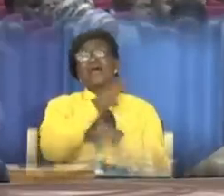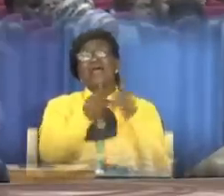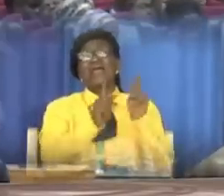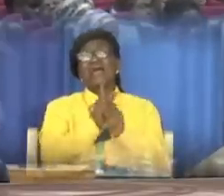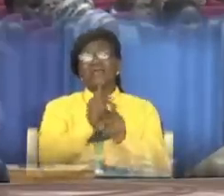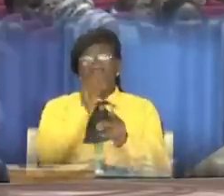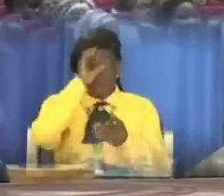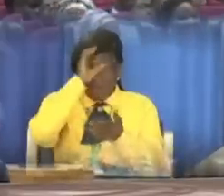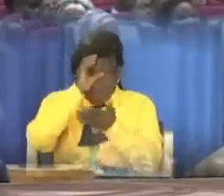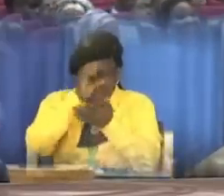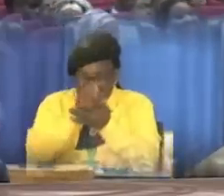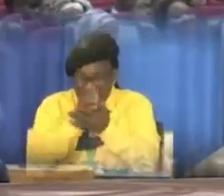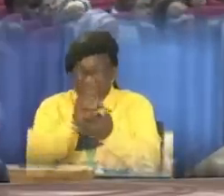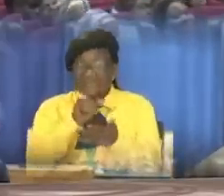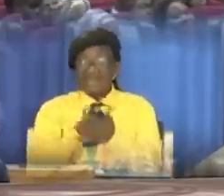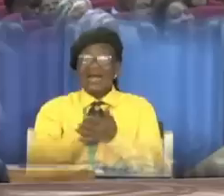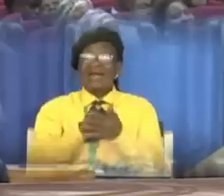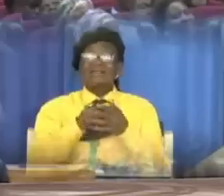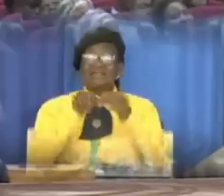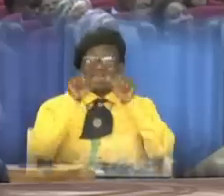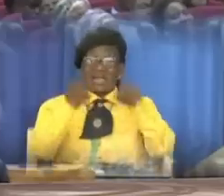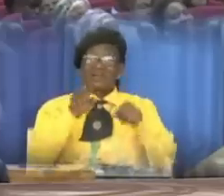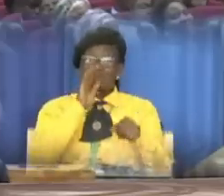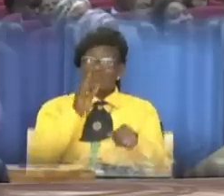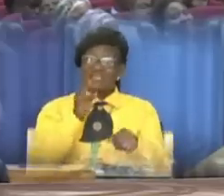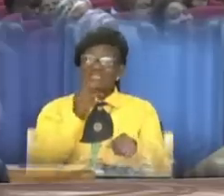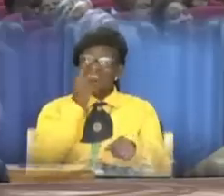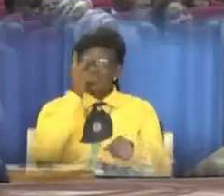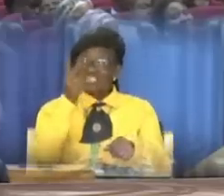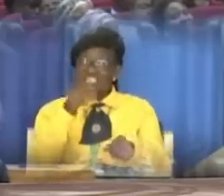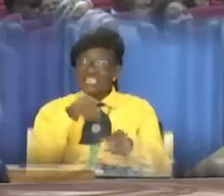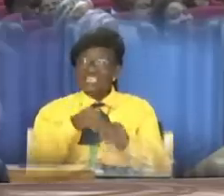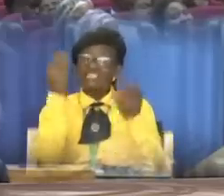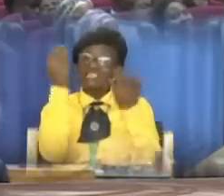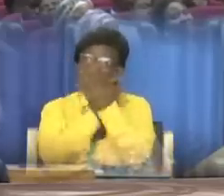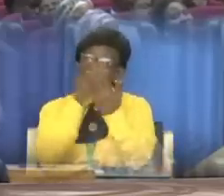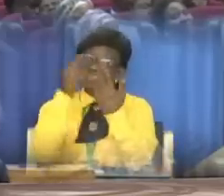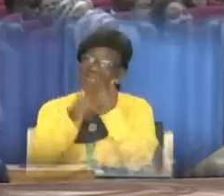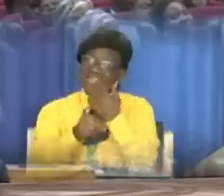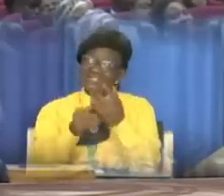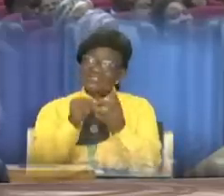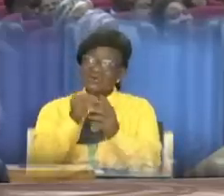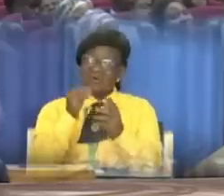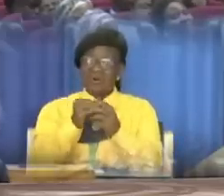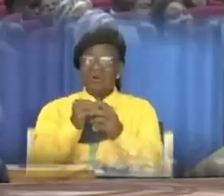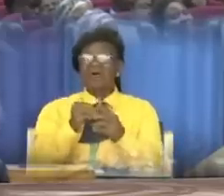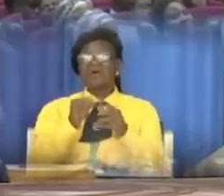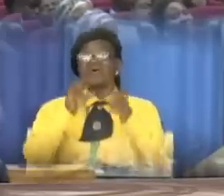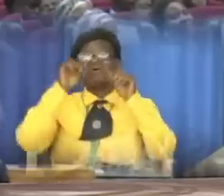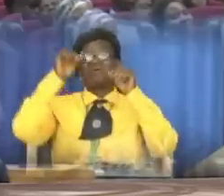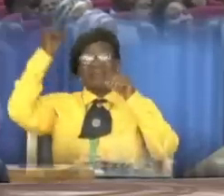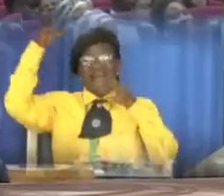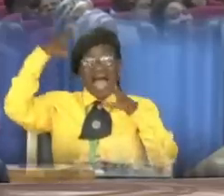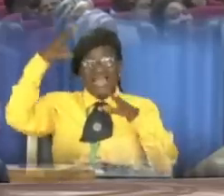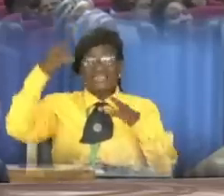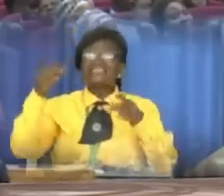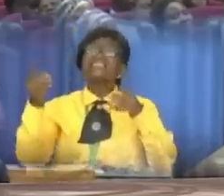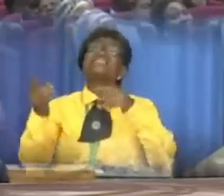is during the day or during the night, if you are doing what you are not supposed to be doing on the